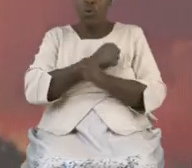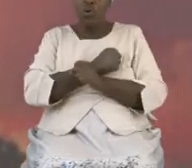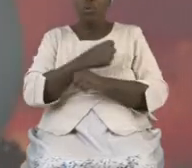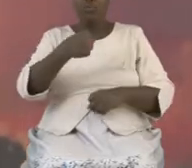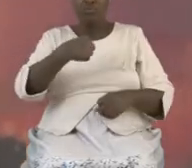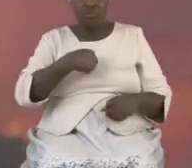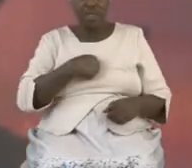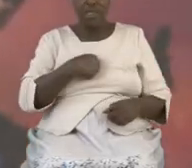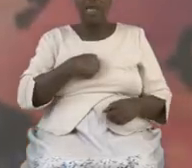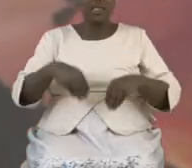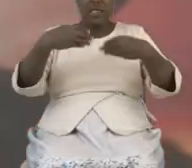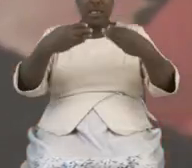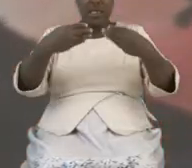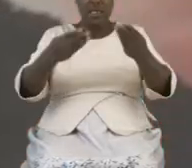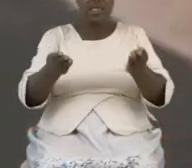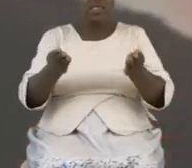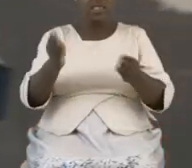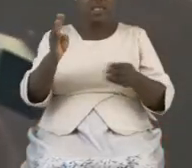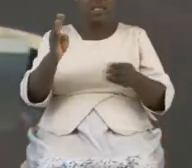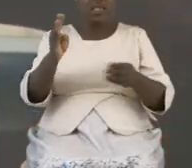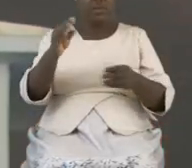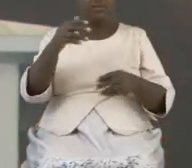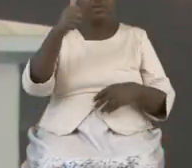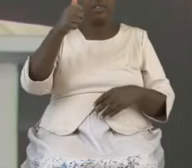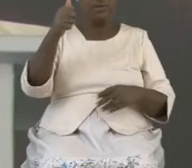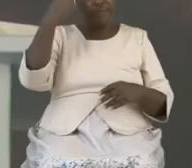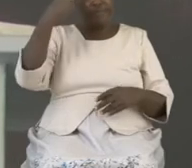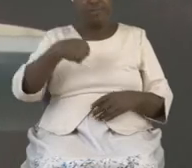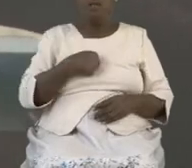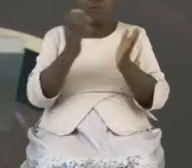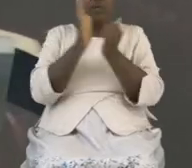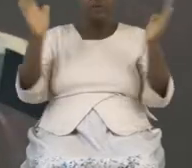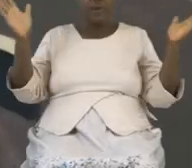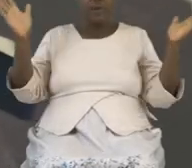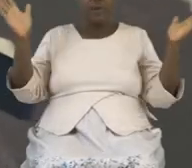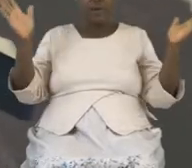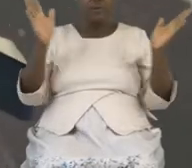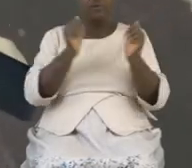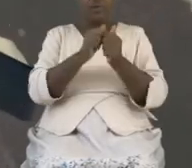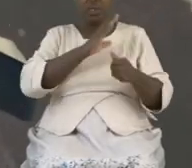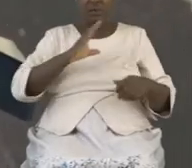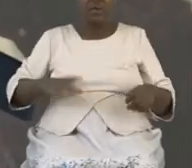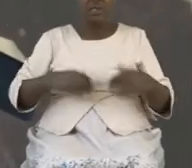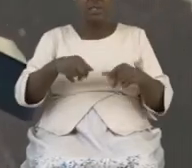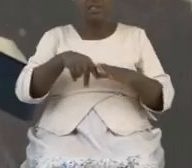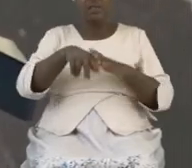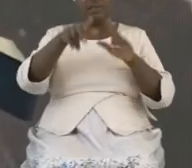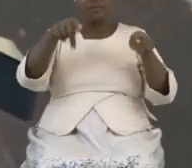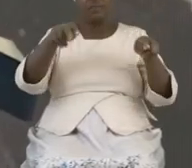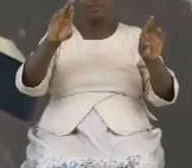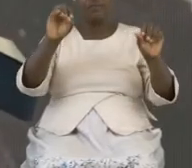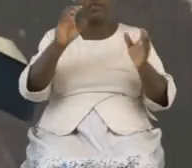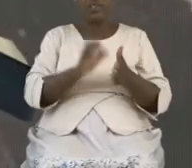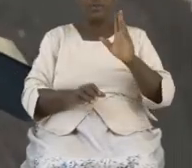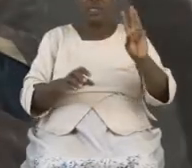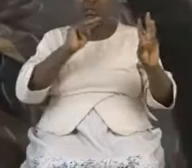me. When it says we're crucified with Christ, Romans chapter 6 tells us the same thing. Romans chapter 6, and I'm